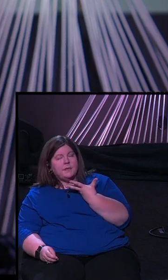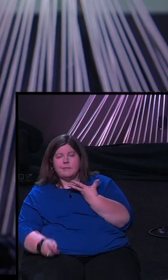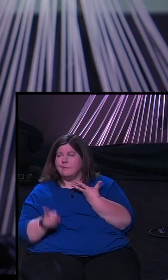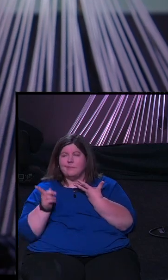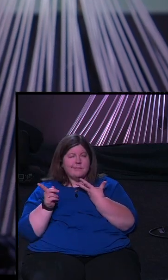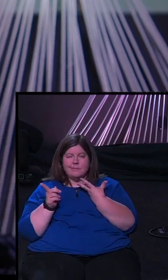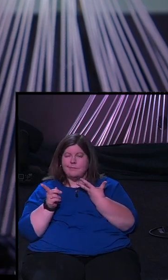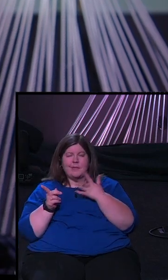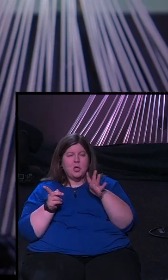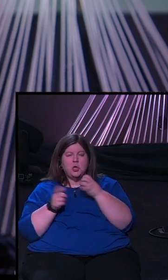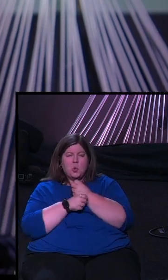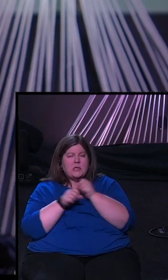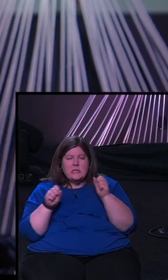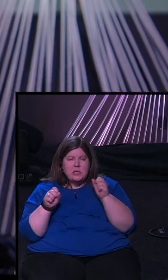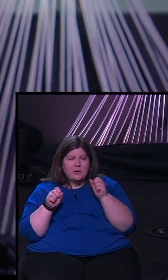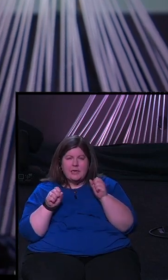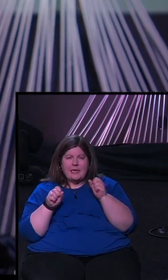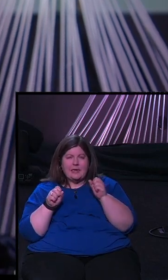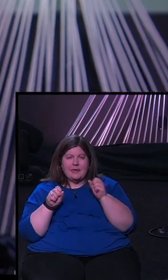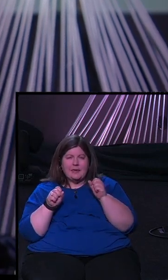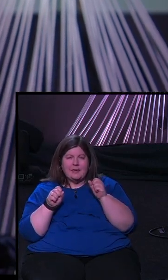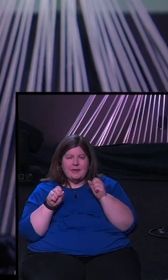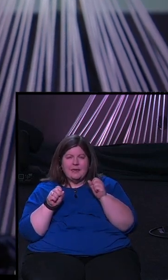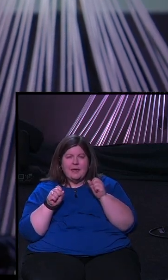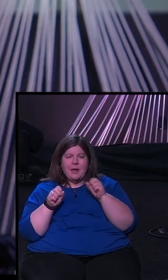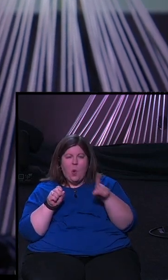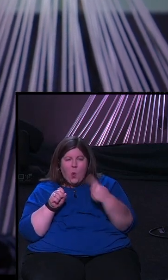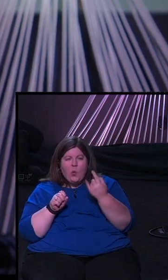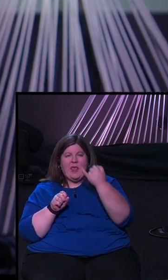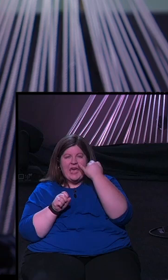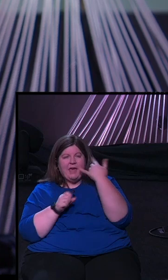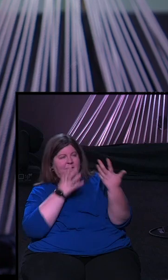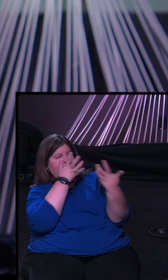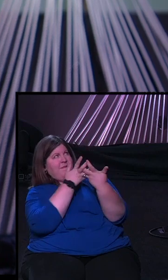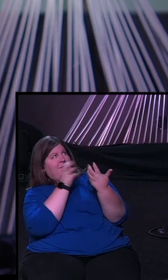secure in anywhere else except for when you're with me.